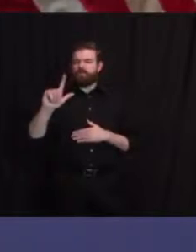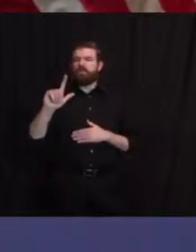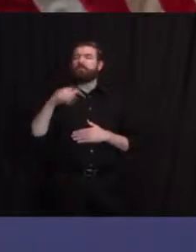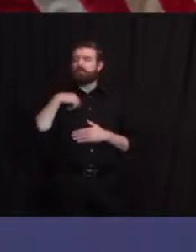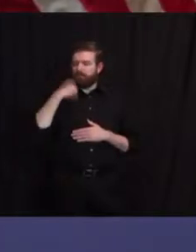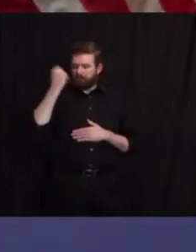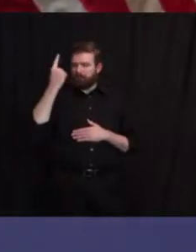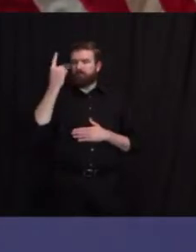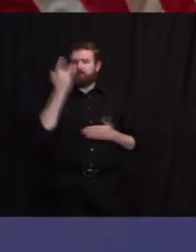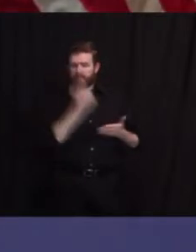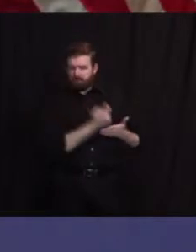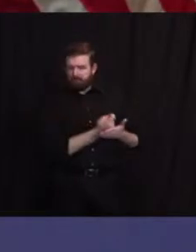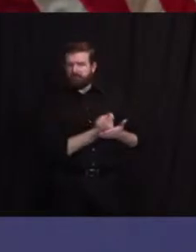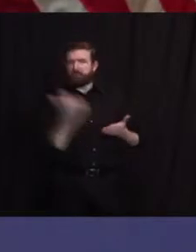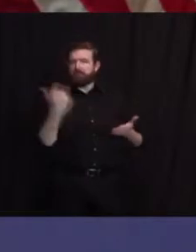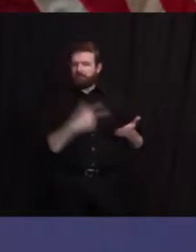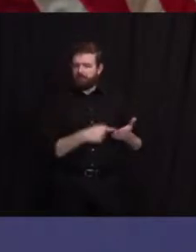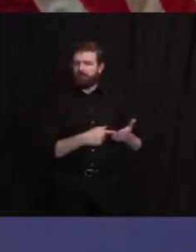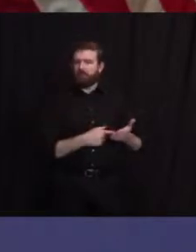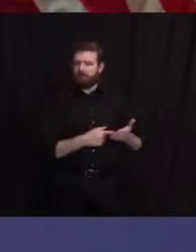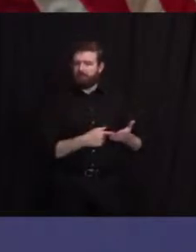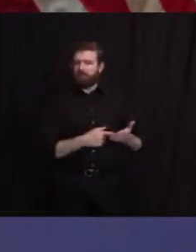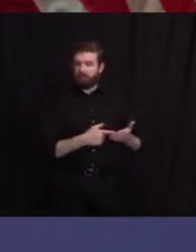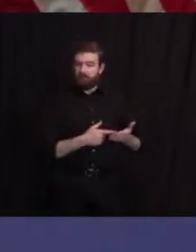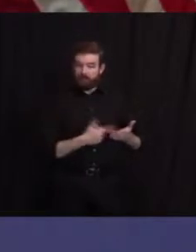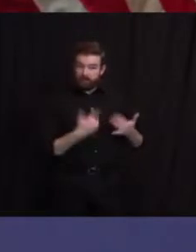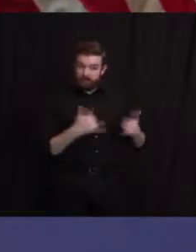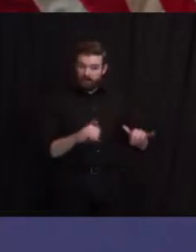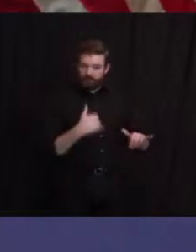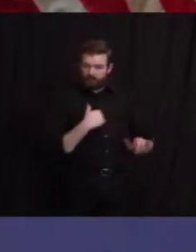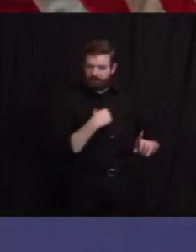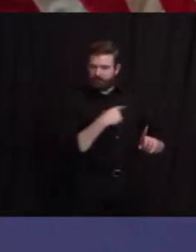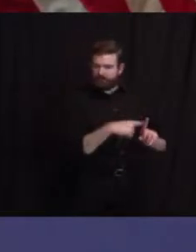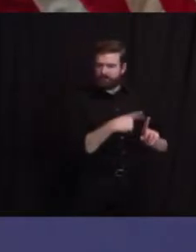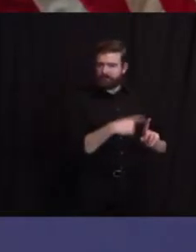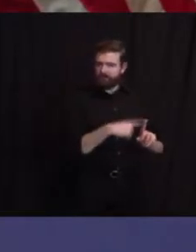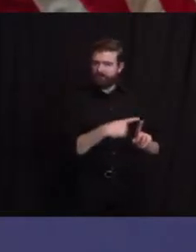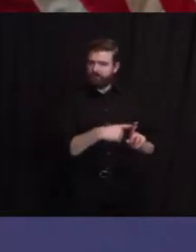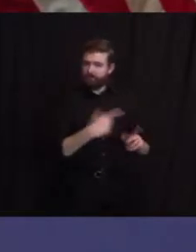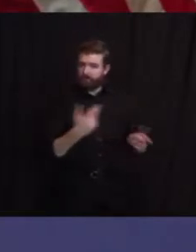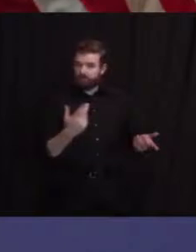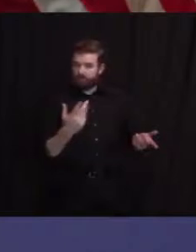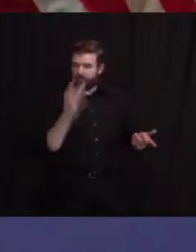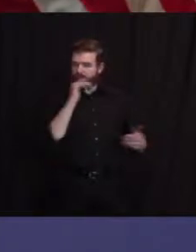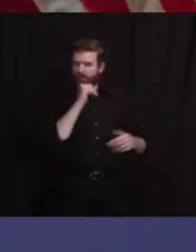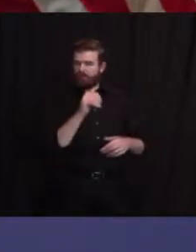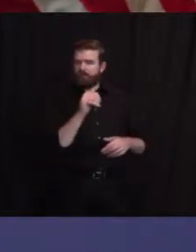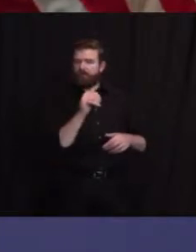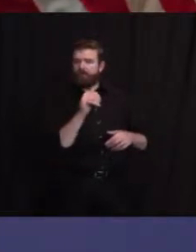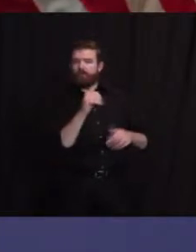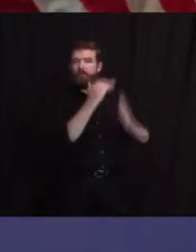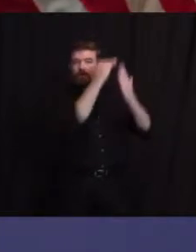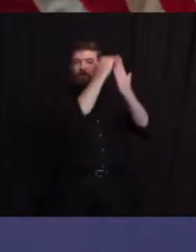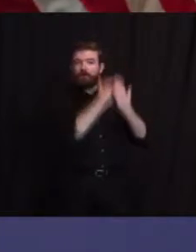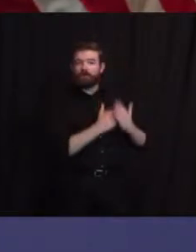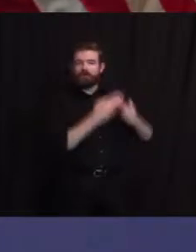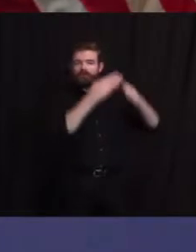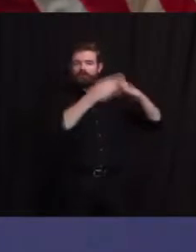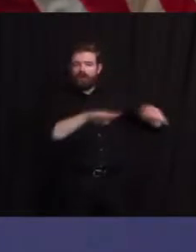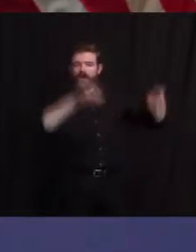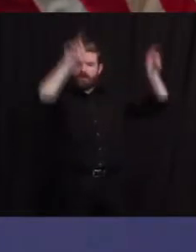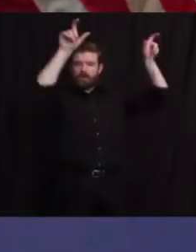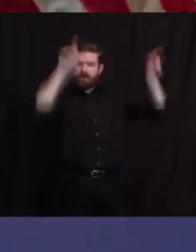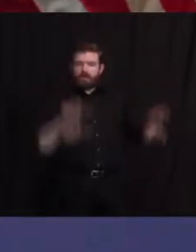and I'm wondering if you could create a separate category for them. I'm happy to hear about the child